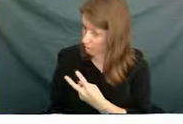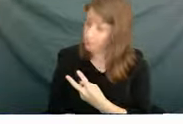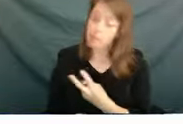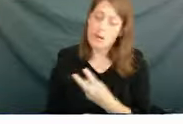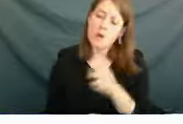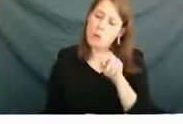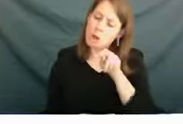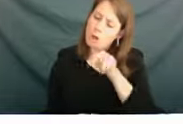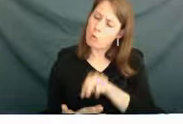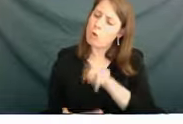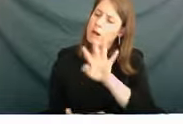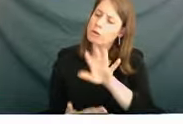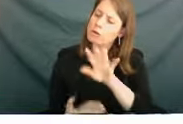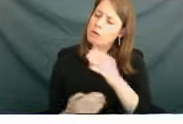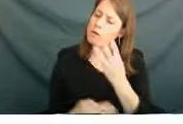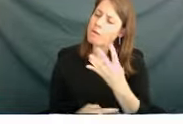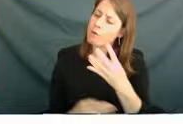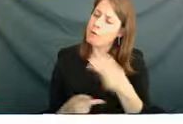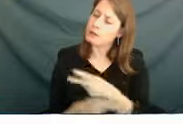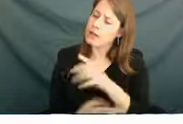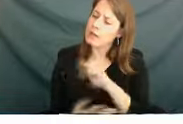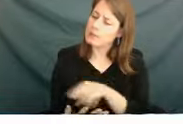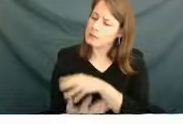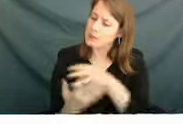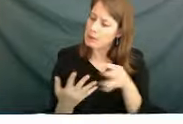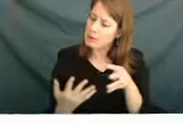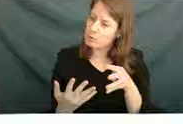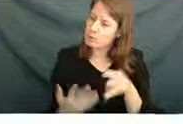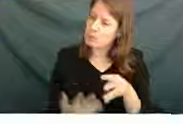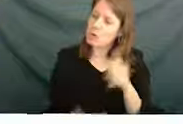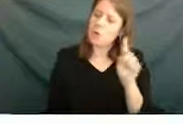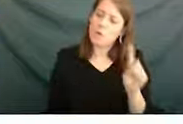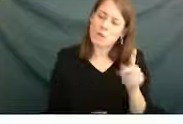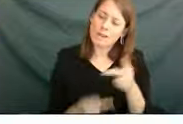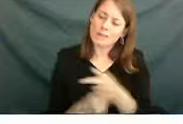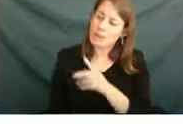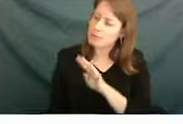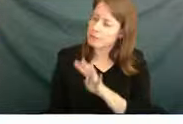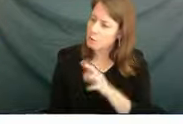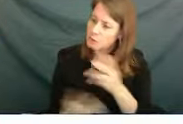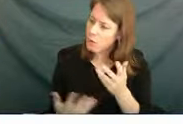1 times 4. Right. What's 2 times 4?